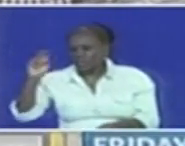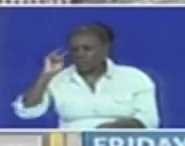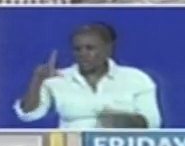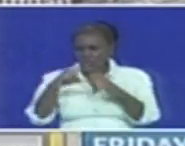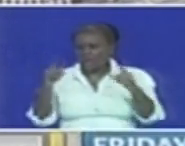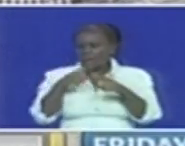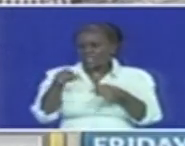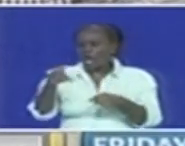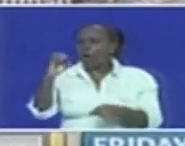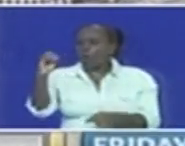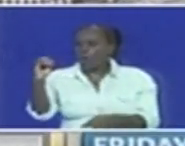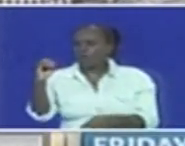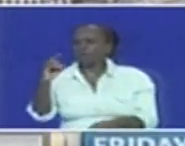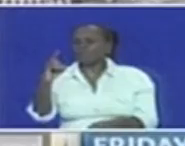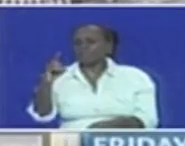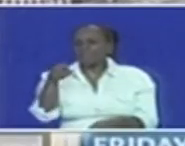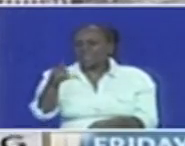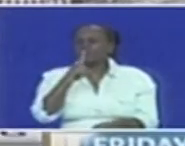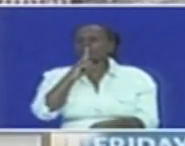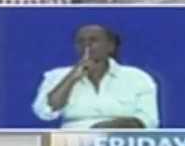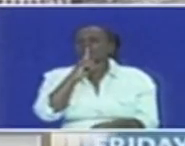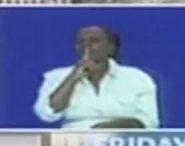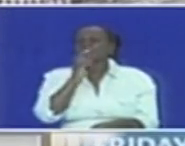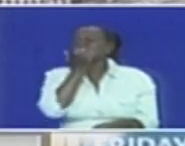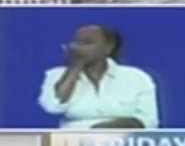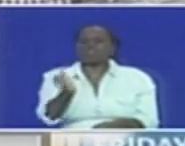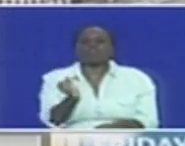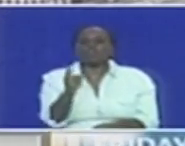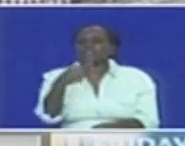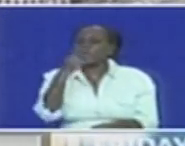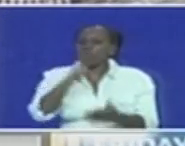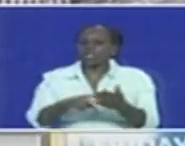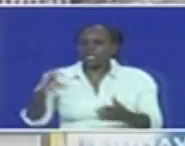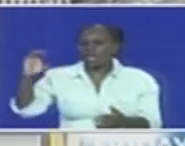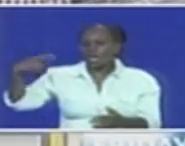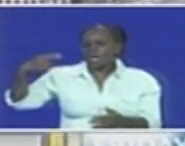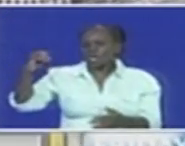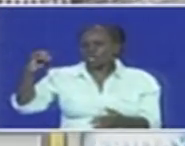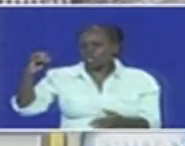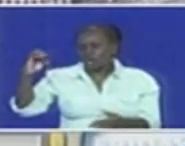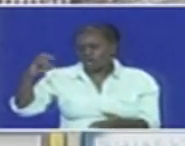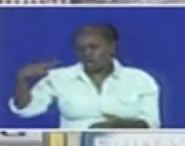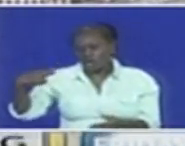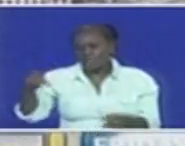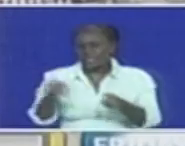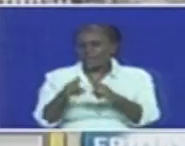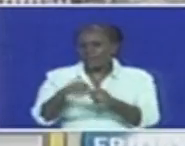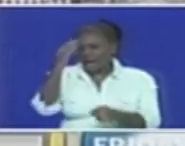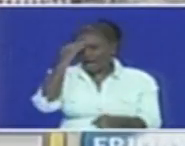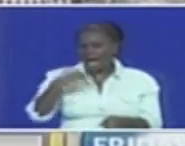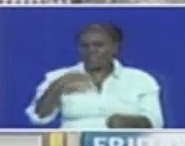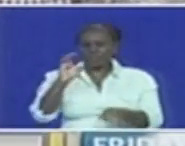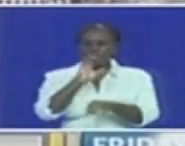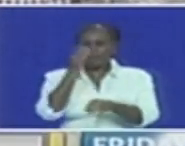but that O, the second O, is elided, ignored. So you say chocolate, we also say Catholic. All